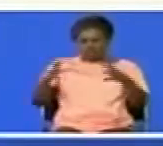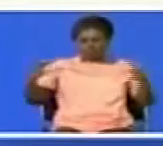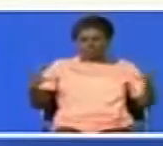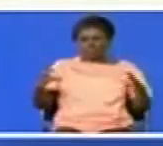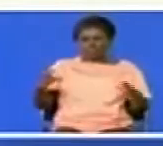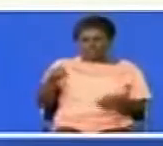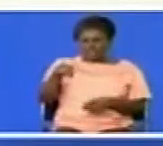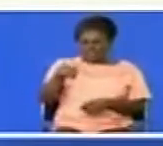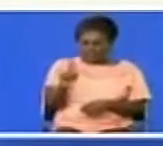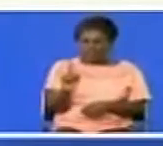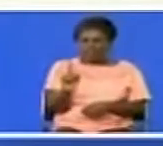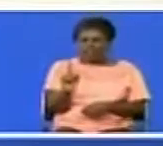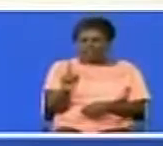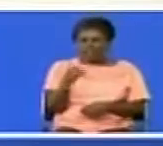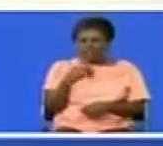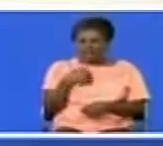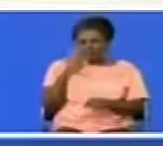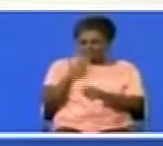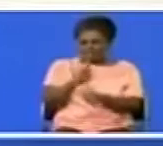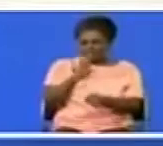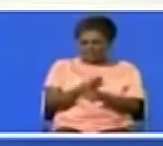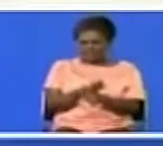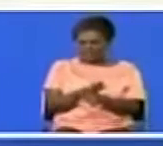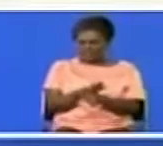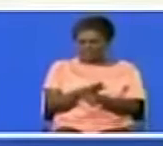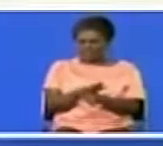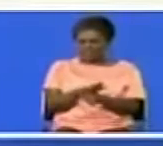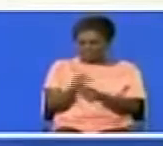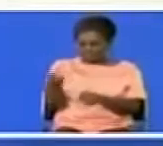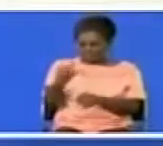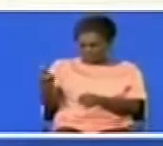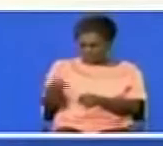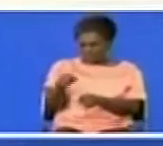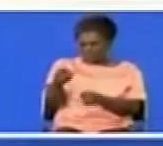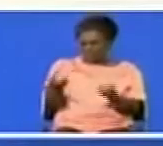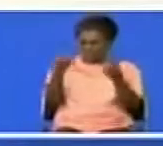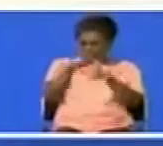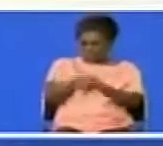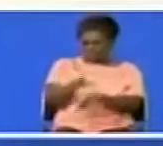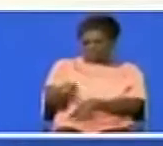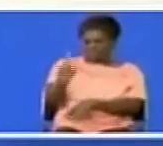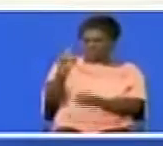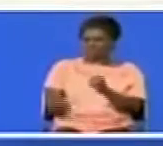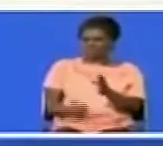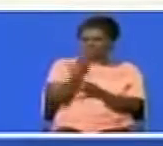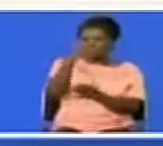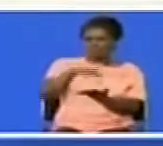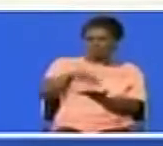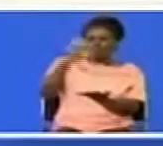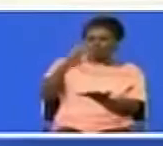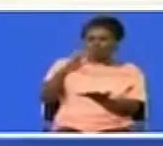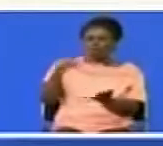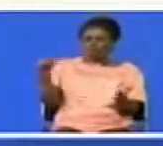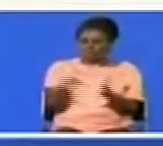so expansionary, there's a lot of waste, a lot of largesse, and instead of rationalizing them, they're creating additional institutions.